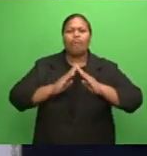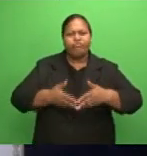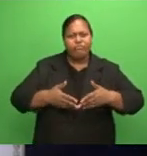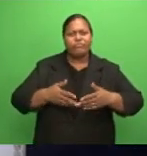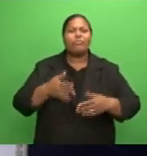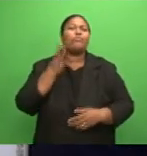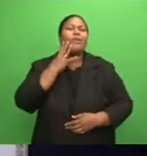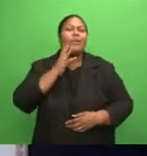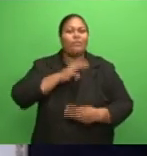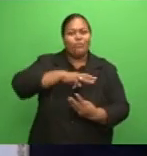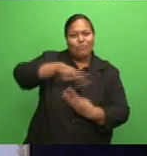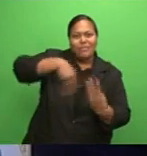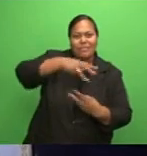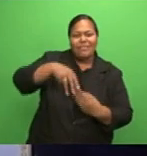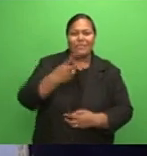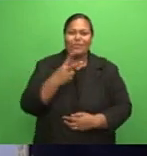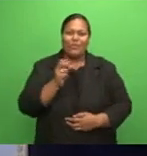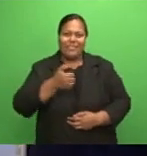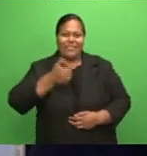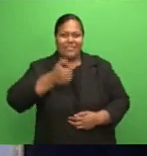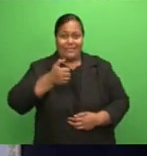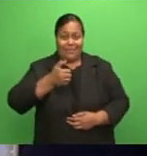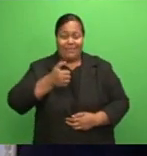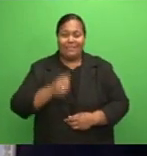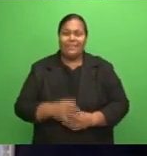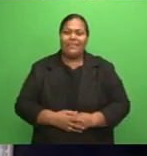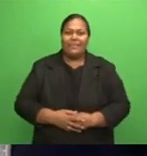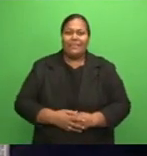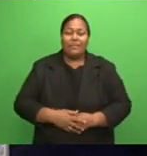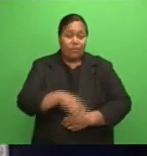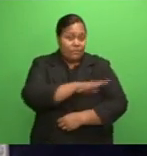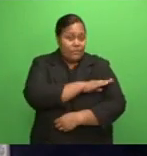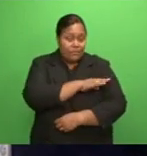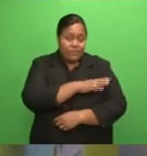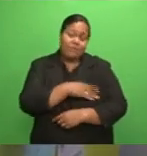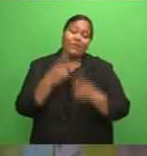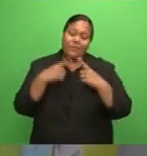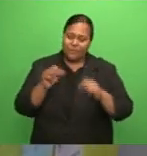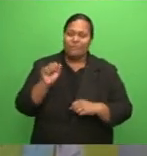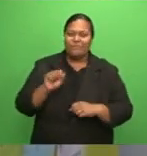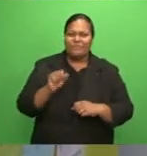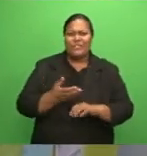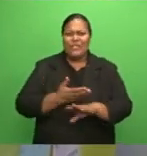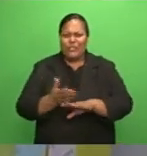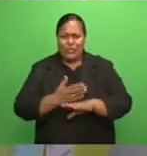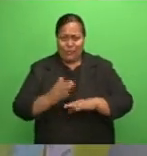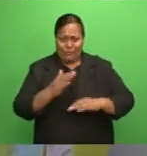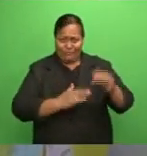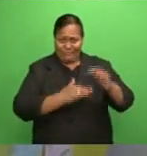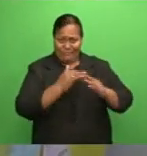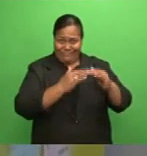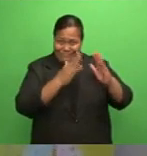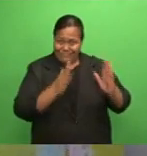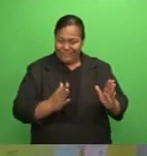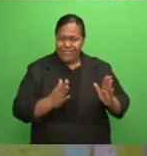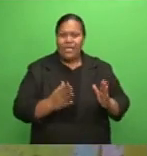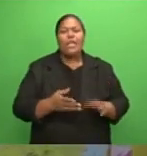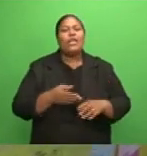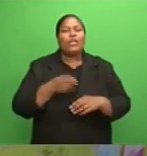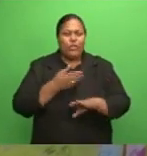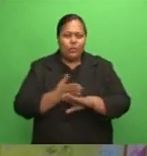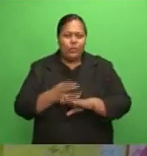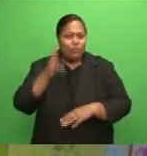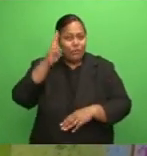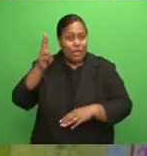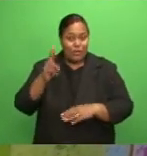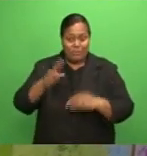Winston in 2016. Bainimarama says the new structure complies with the National Building Code, which can withstand any form